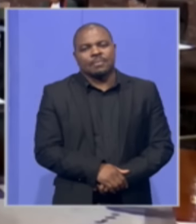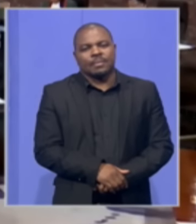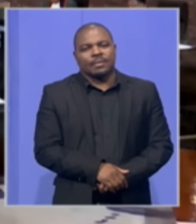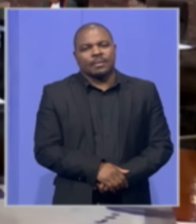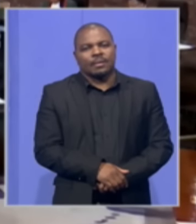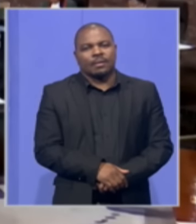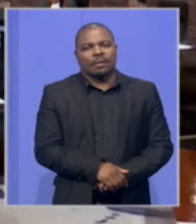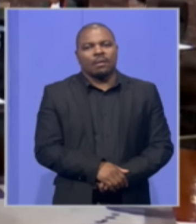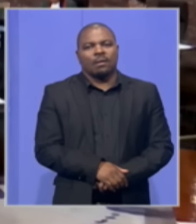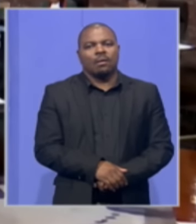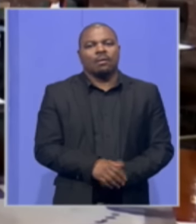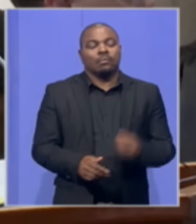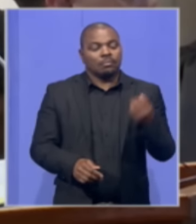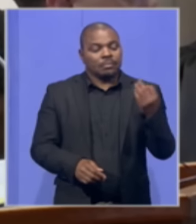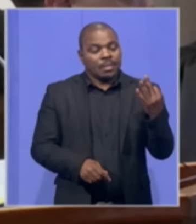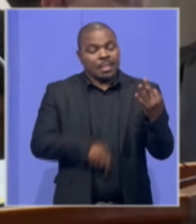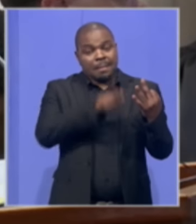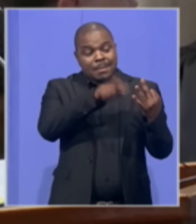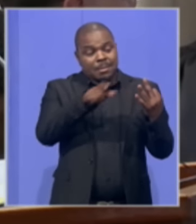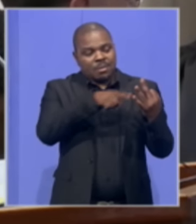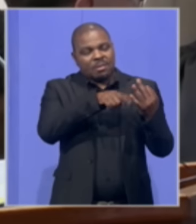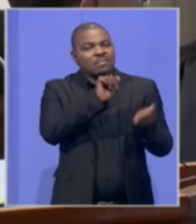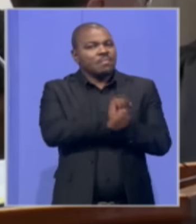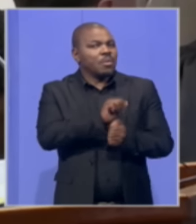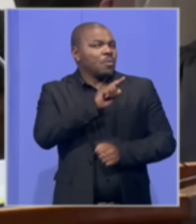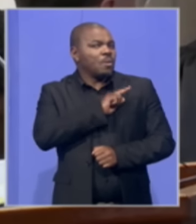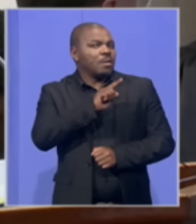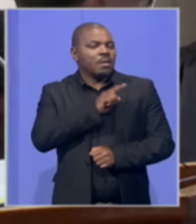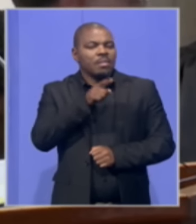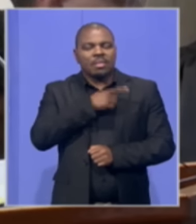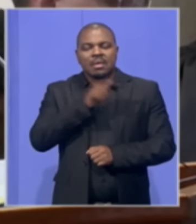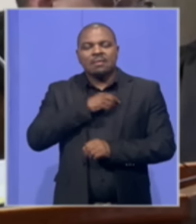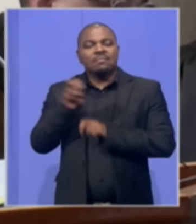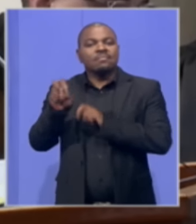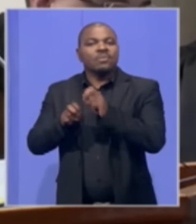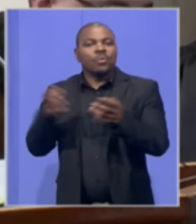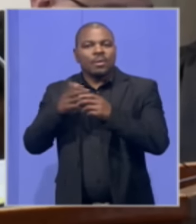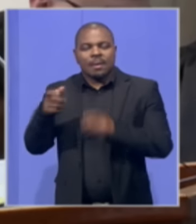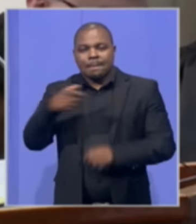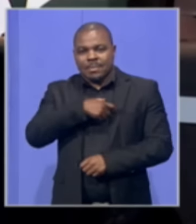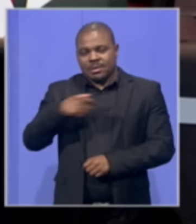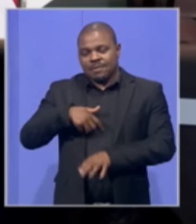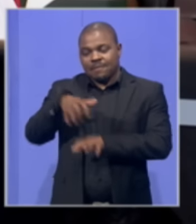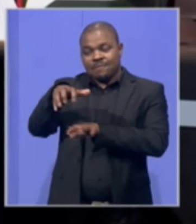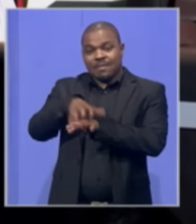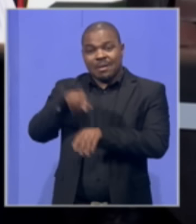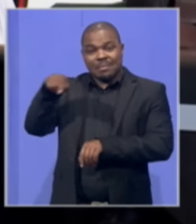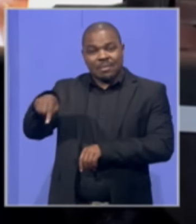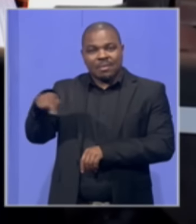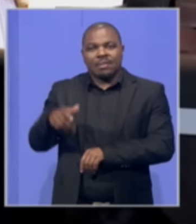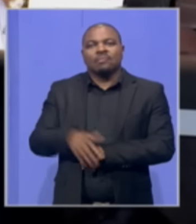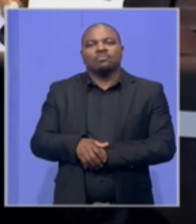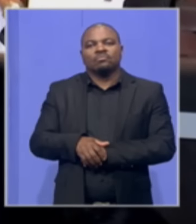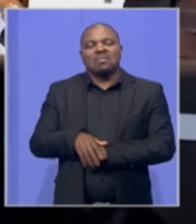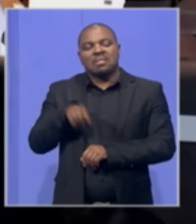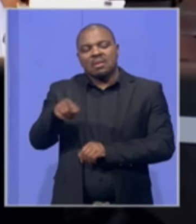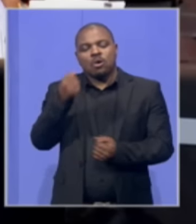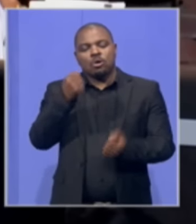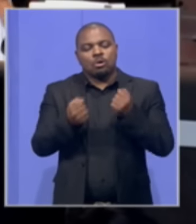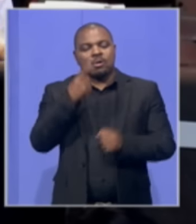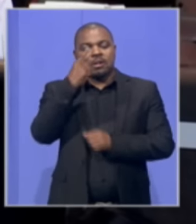Khetse khatlanong le balatofadiwa ba le bararo mo morerong wa kwa polaseng ya mo president Cyril Ramaphosa e tla simololangwa ga o tlang ka